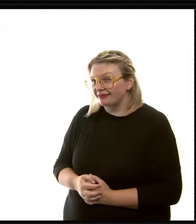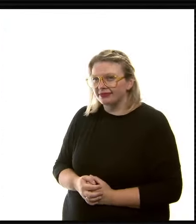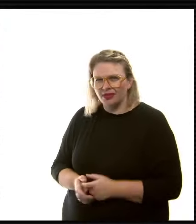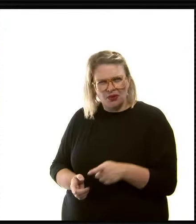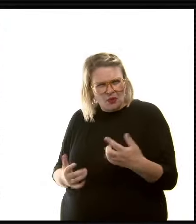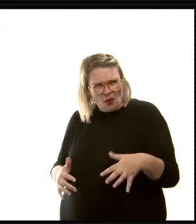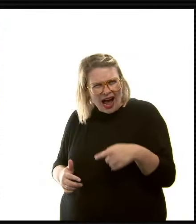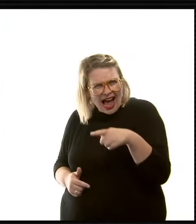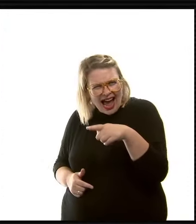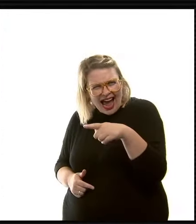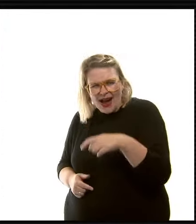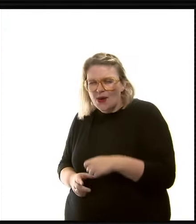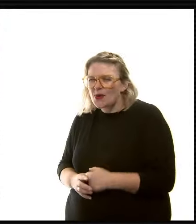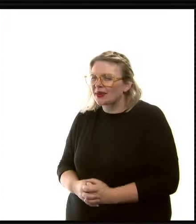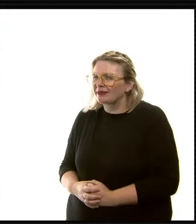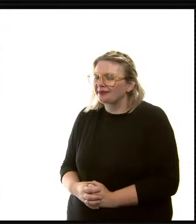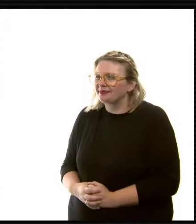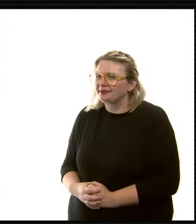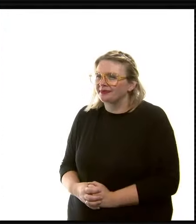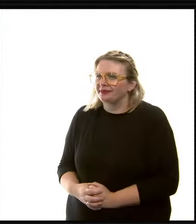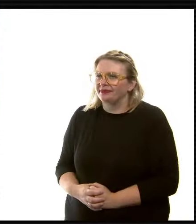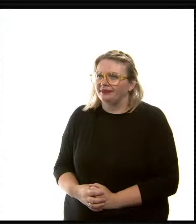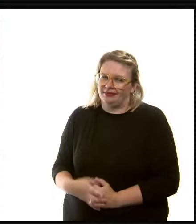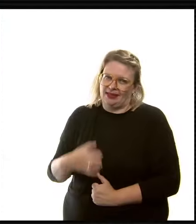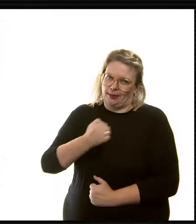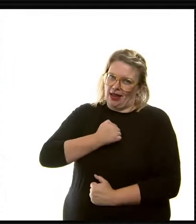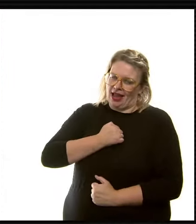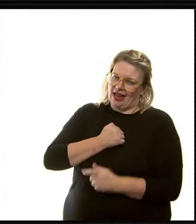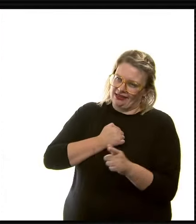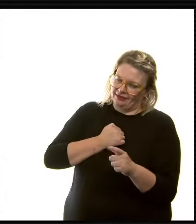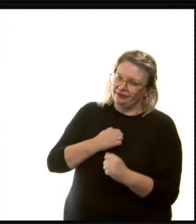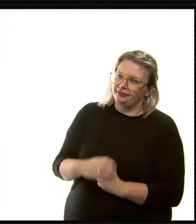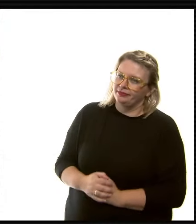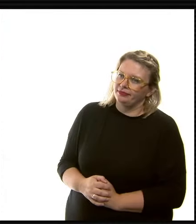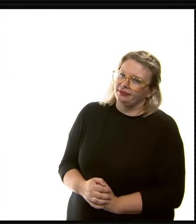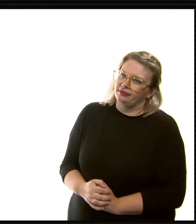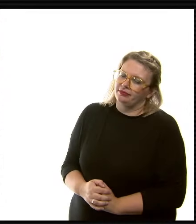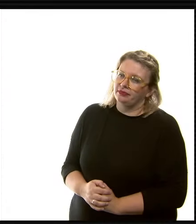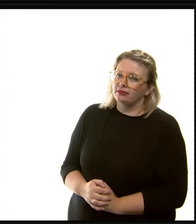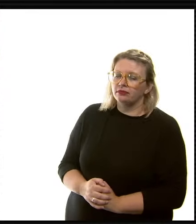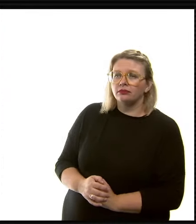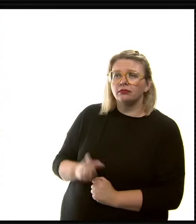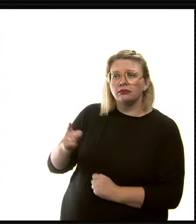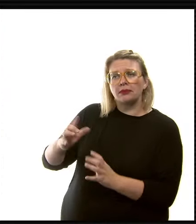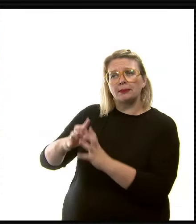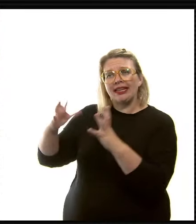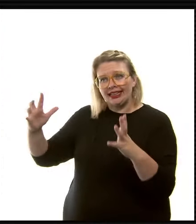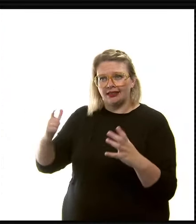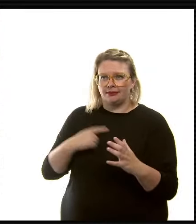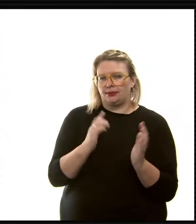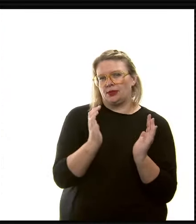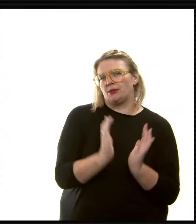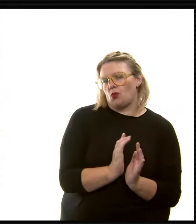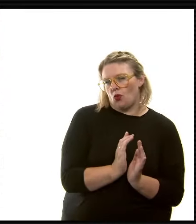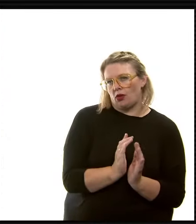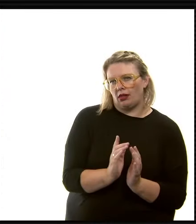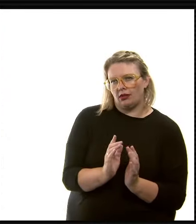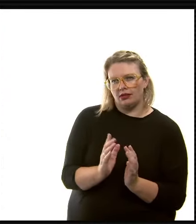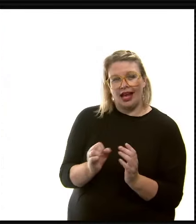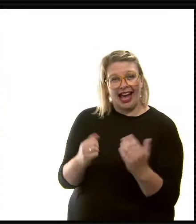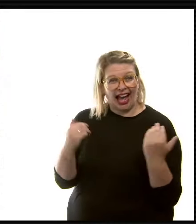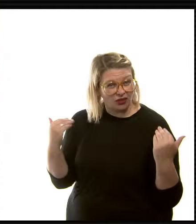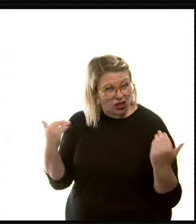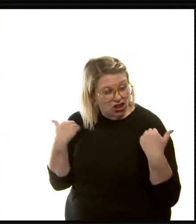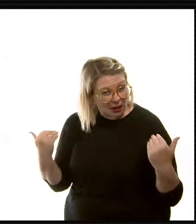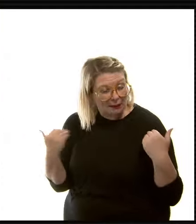incredible. Yeah. Well, here's mine. It's you know, yours might be slightly bigger, but mine has a gym. I put in a